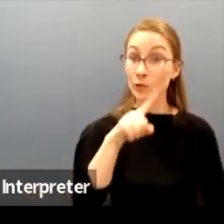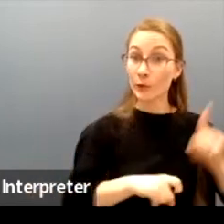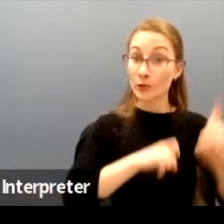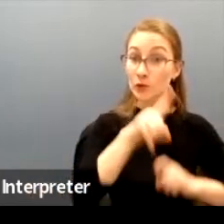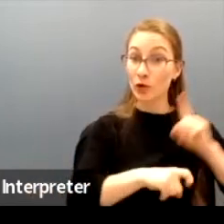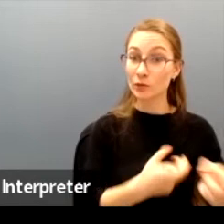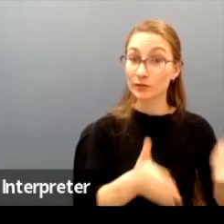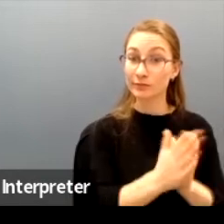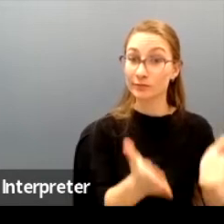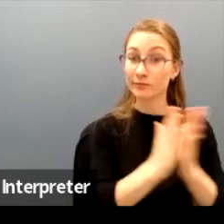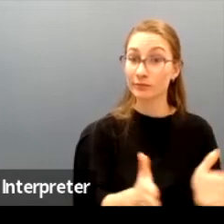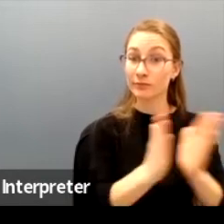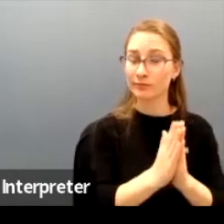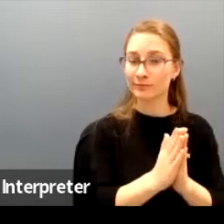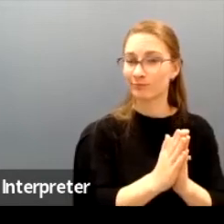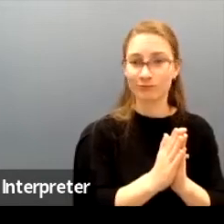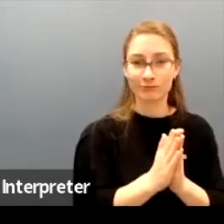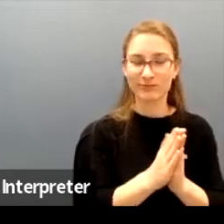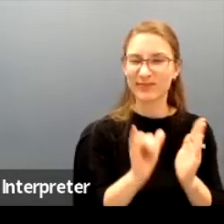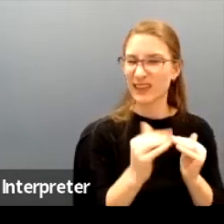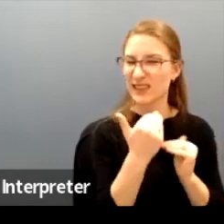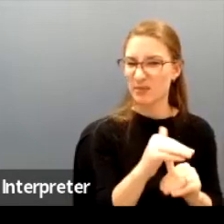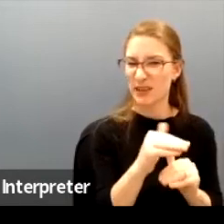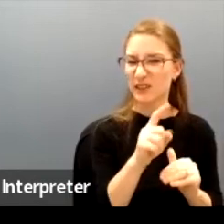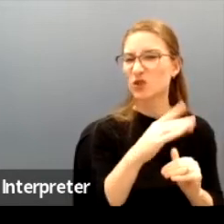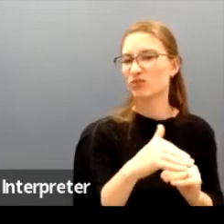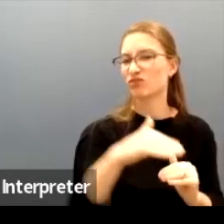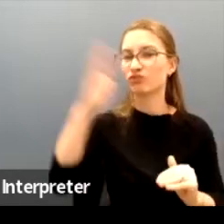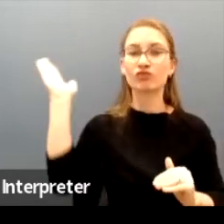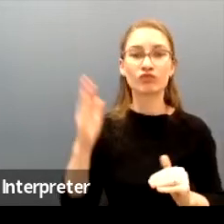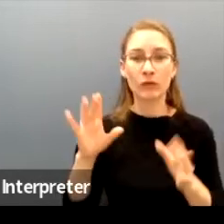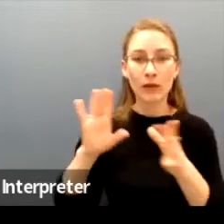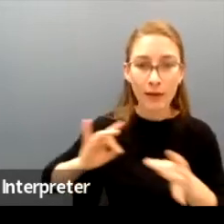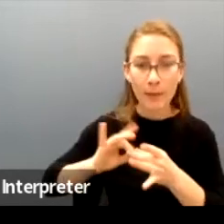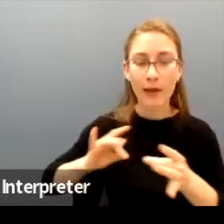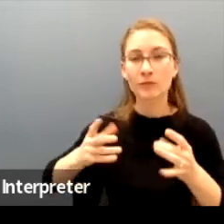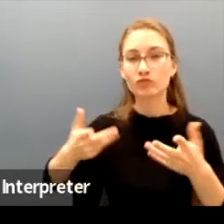by requesting or only allowing them opportunities to request, but we're allowing them opportunities to comment.